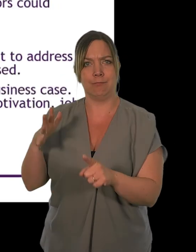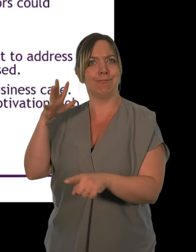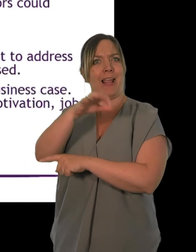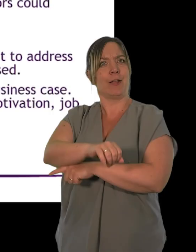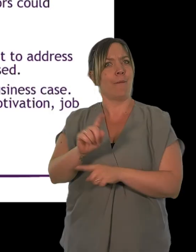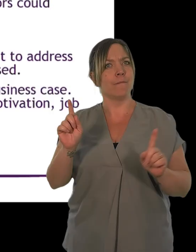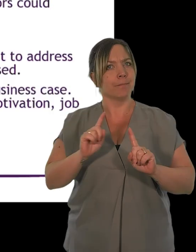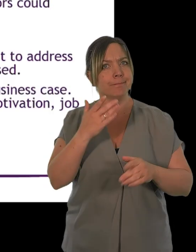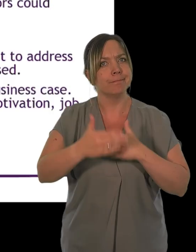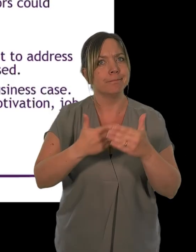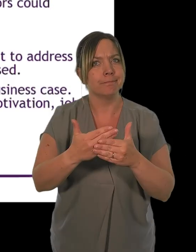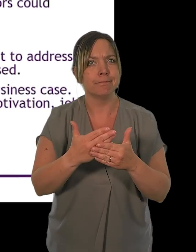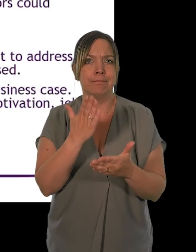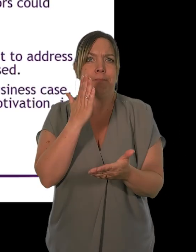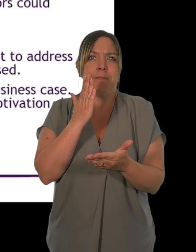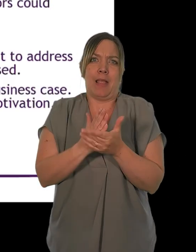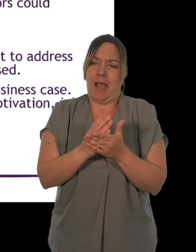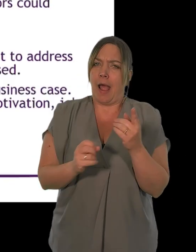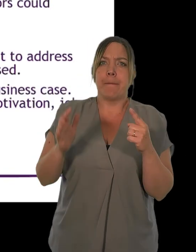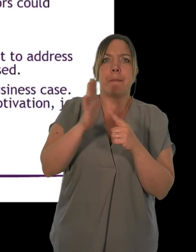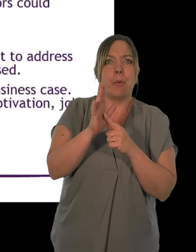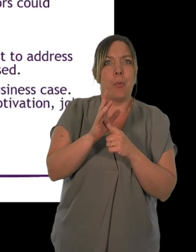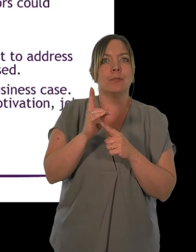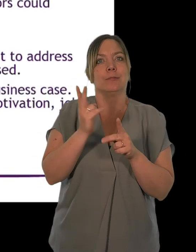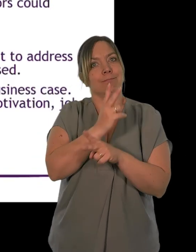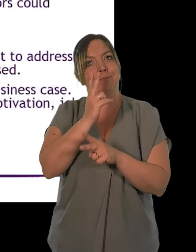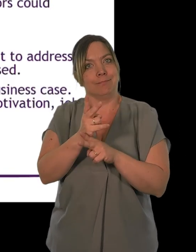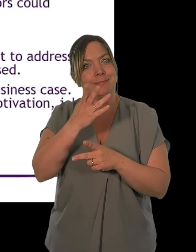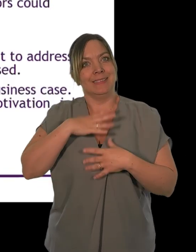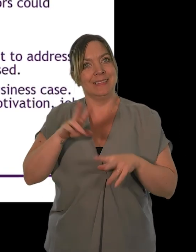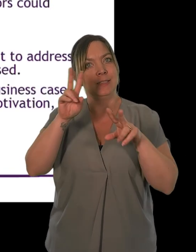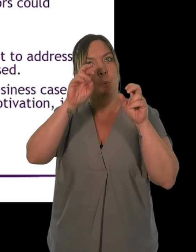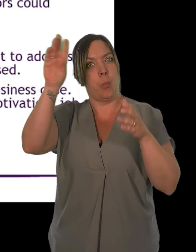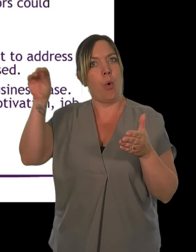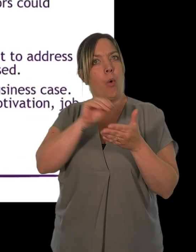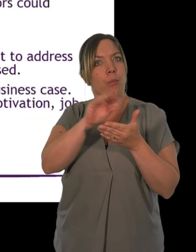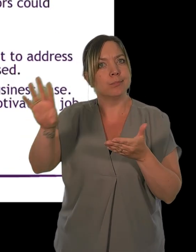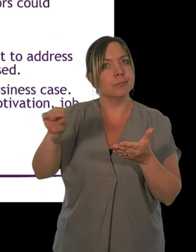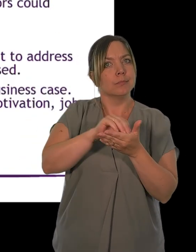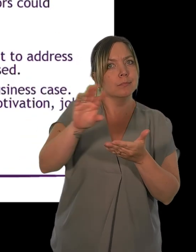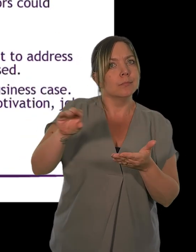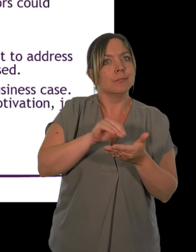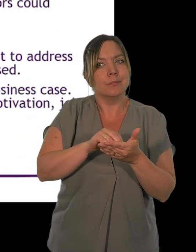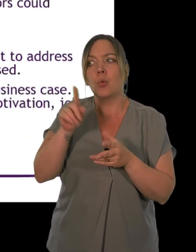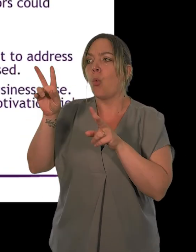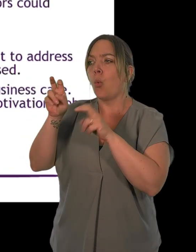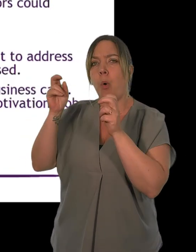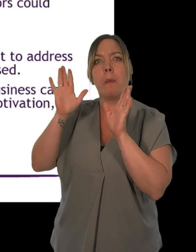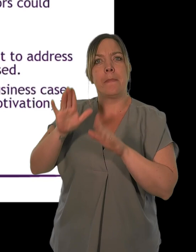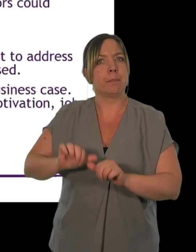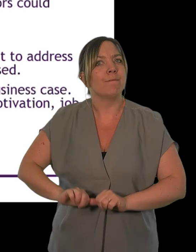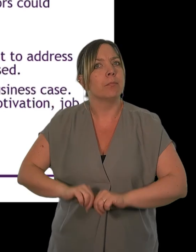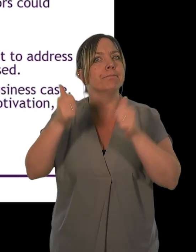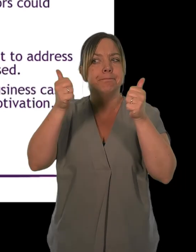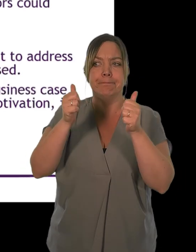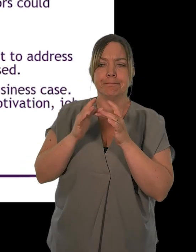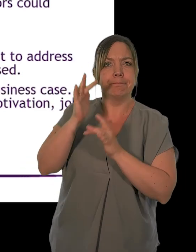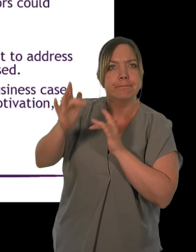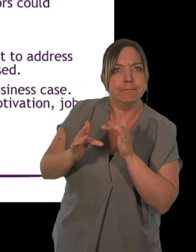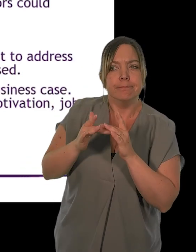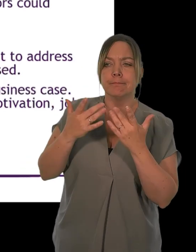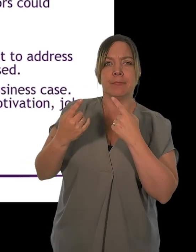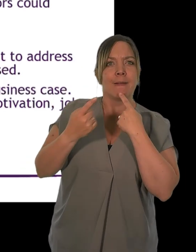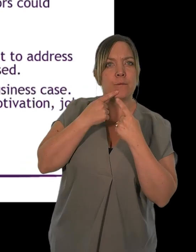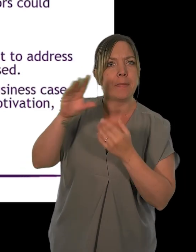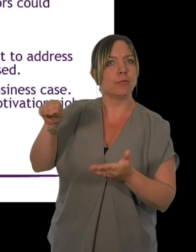Question 9. Assess 2 factors that could impact employee well-being at Calmere House, including why